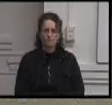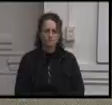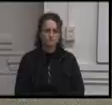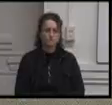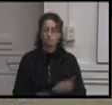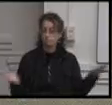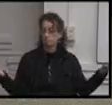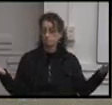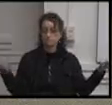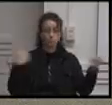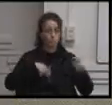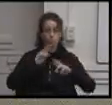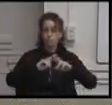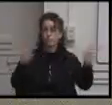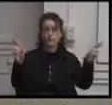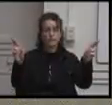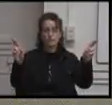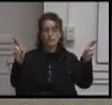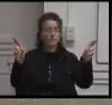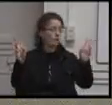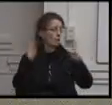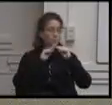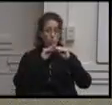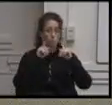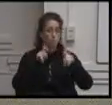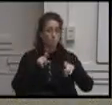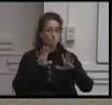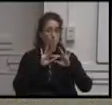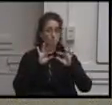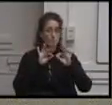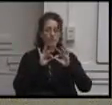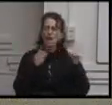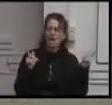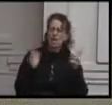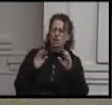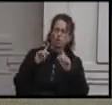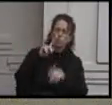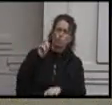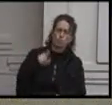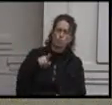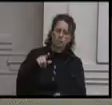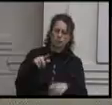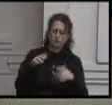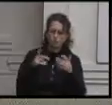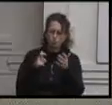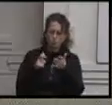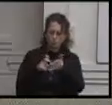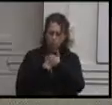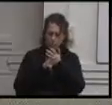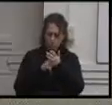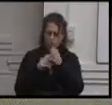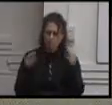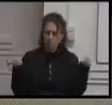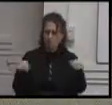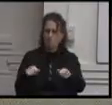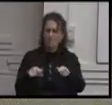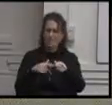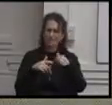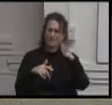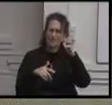So we're ready. Does anybody have any other questions or comments? Clarification, the required match, it says $500